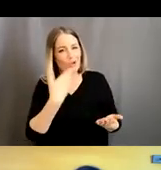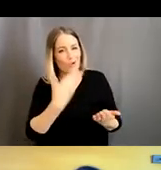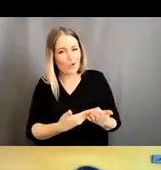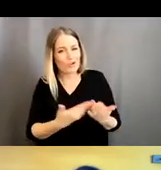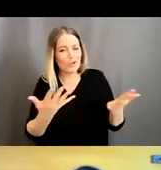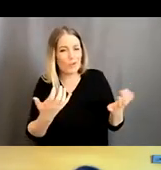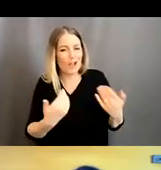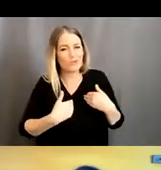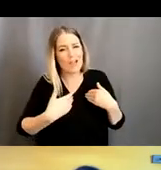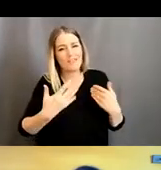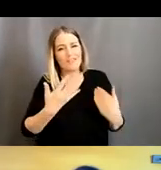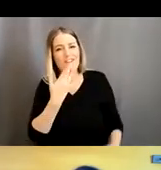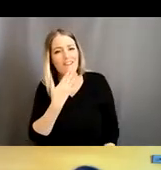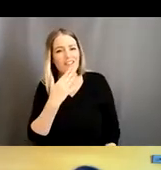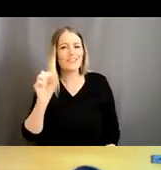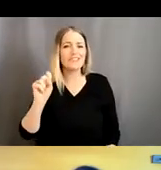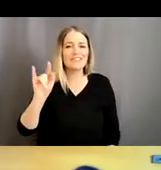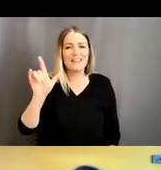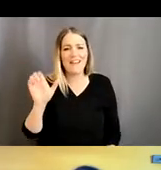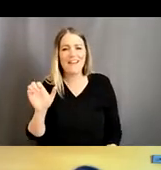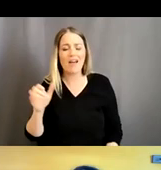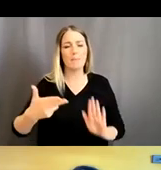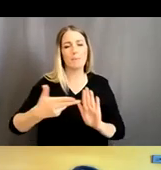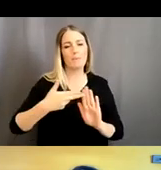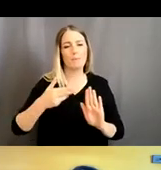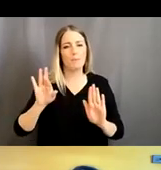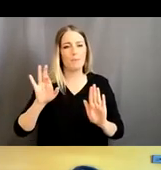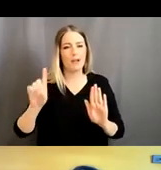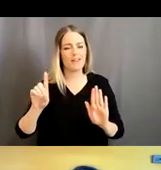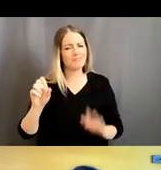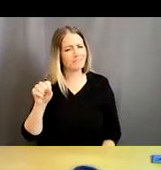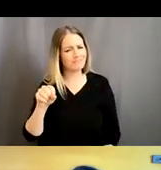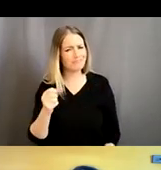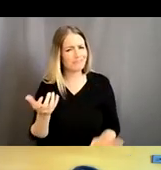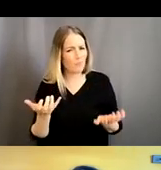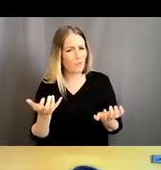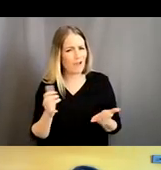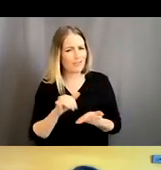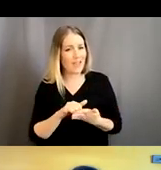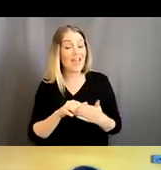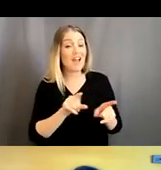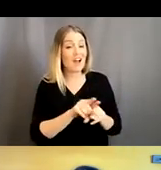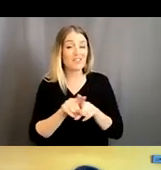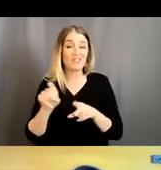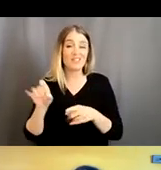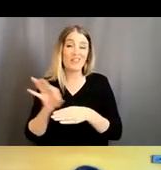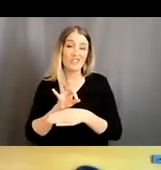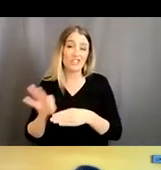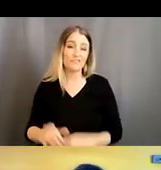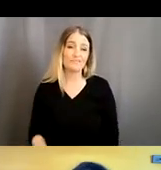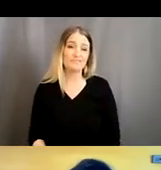you want to have style, you want to have it branded, but it also needs to function.